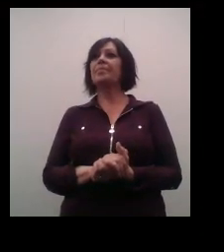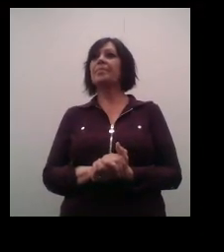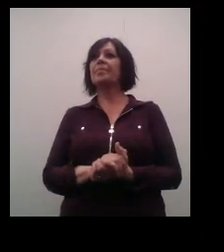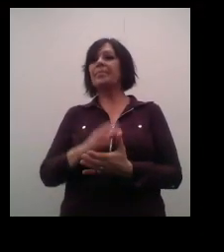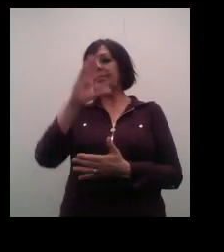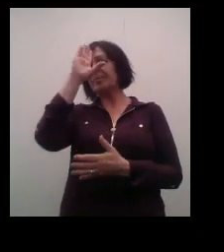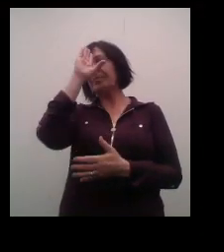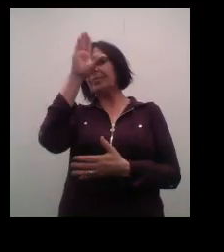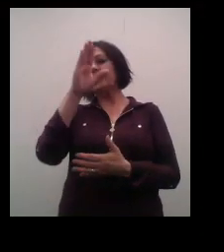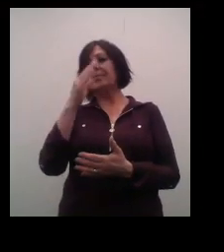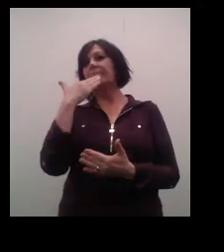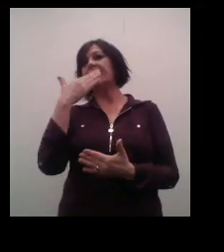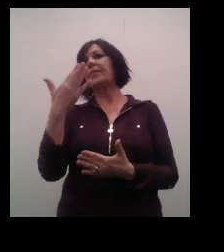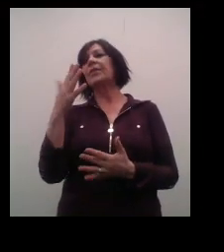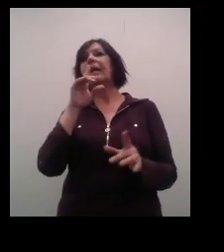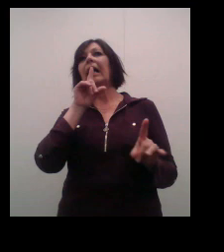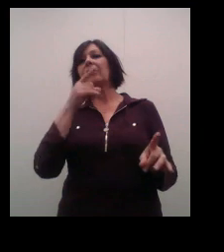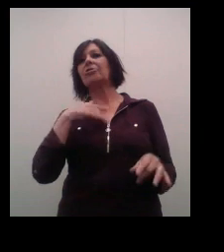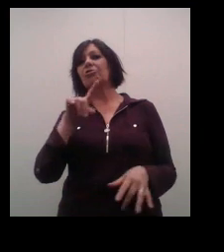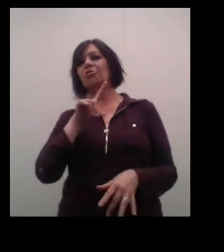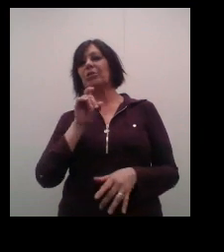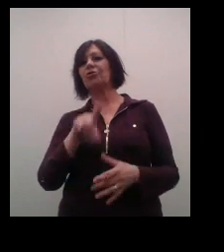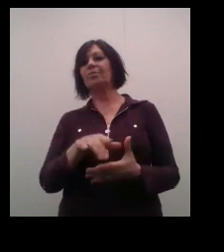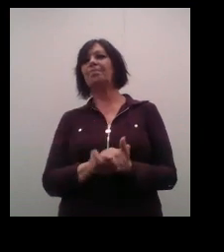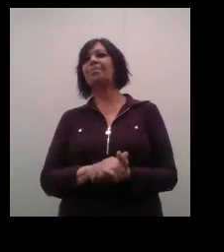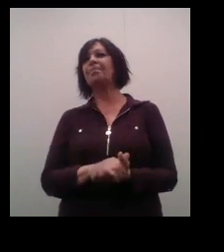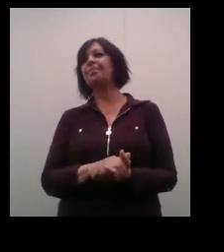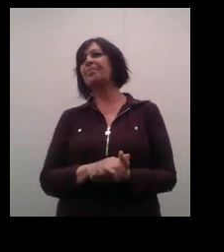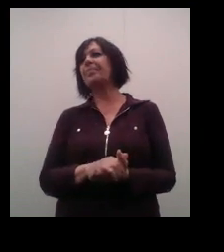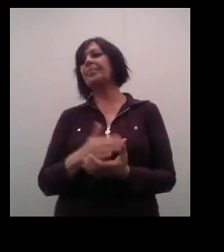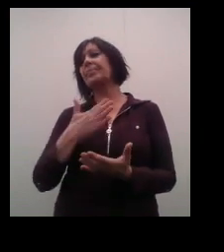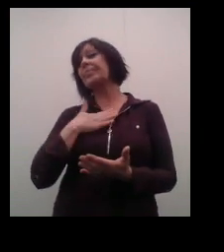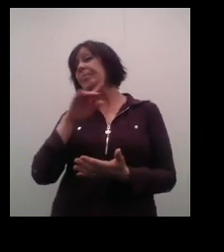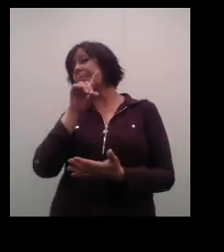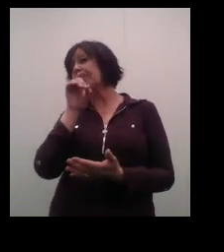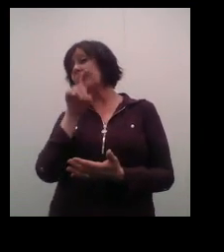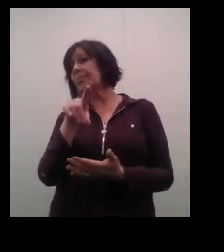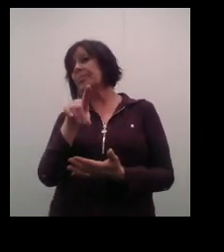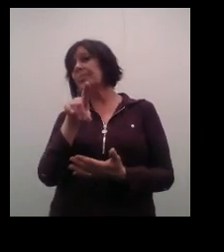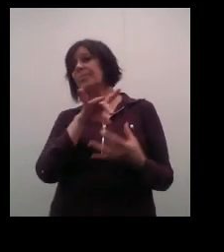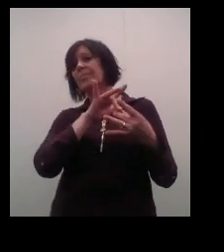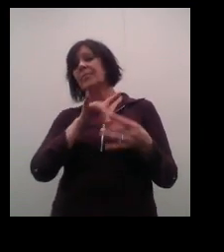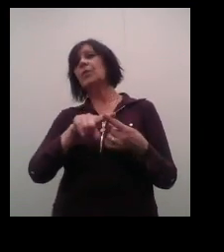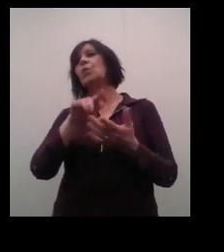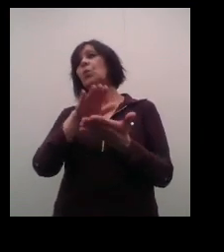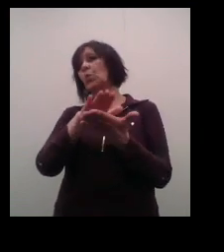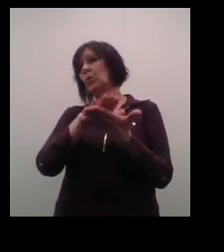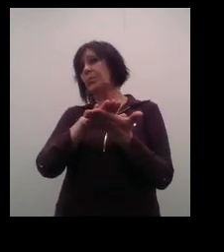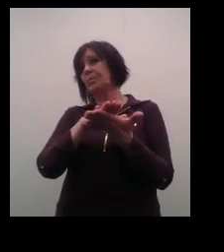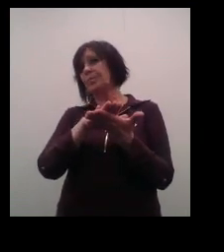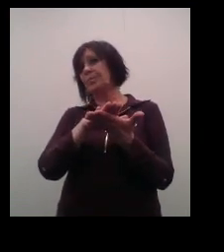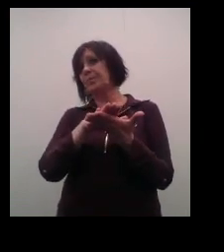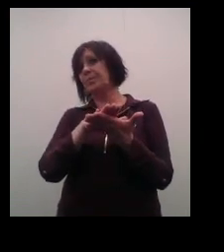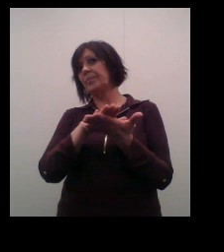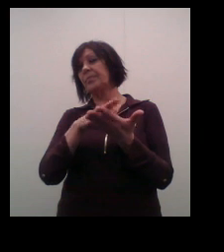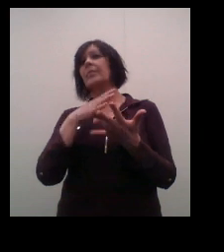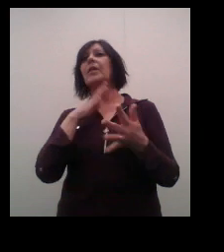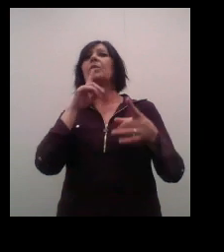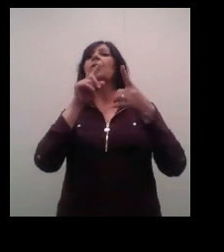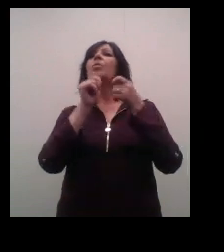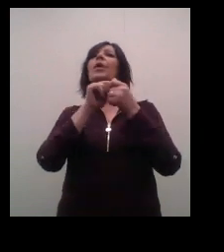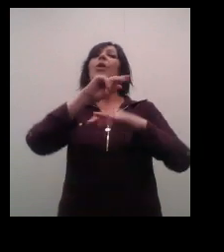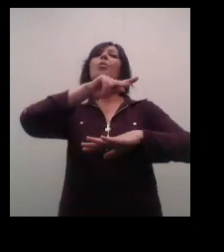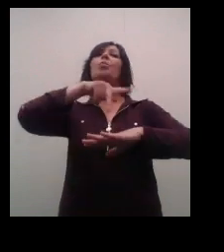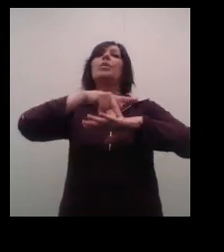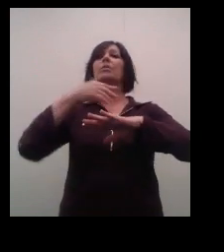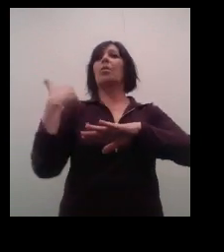Hi, County Executive. Thanks for taking our questions this afternoon. My question also about schools, and I actually spoke with a